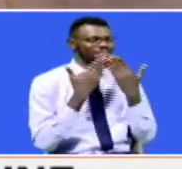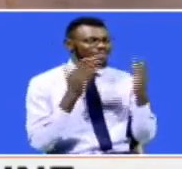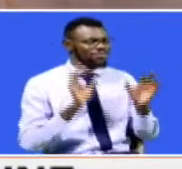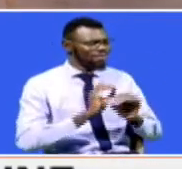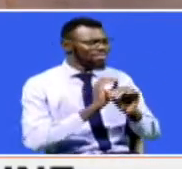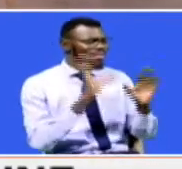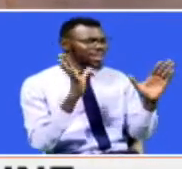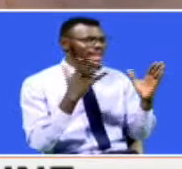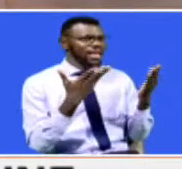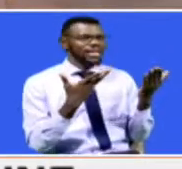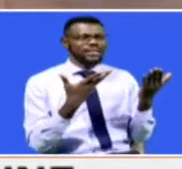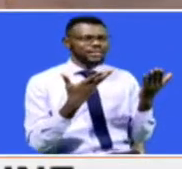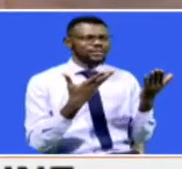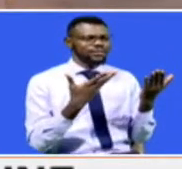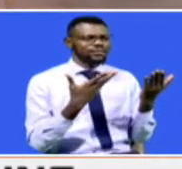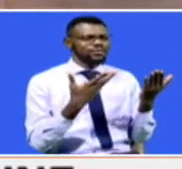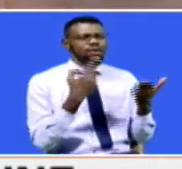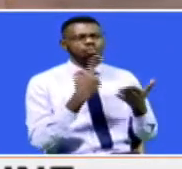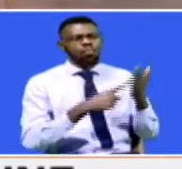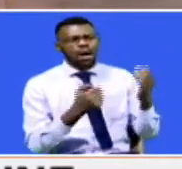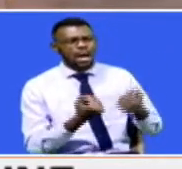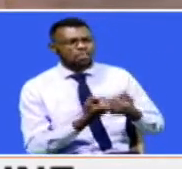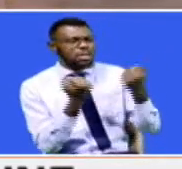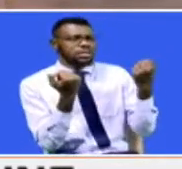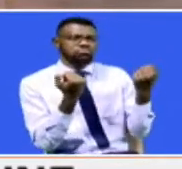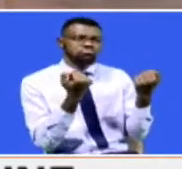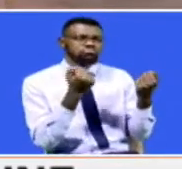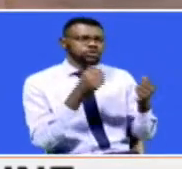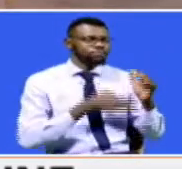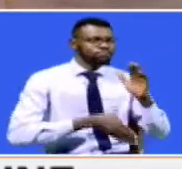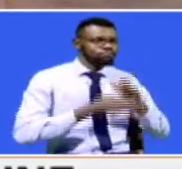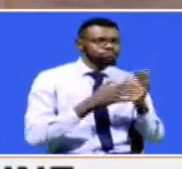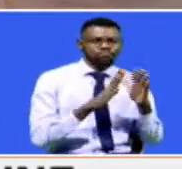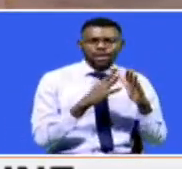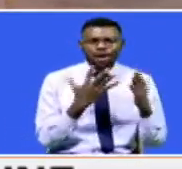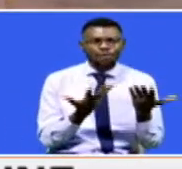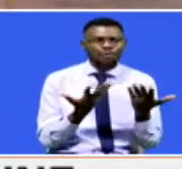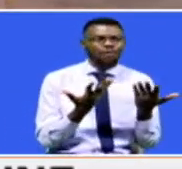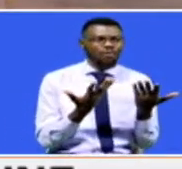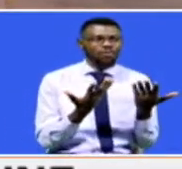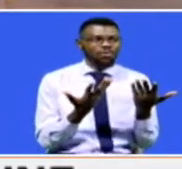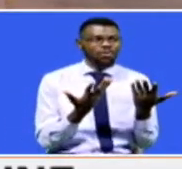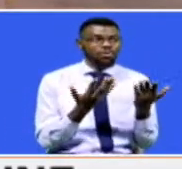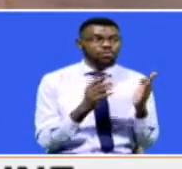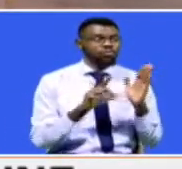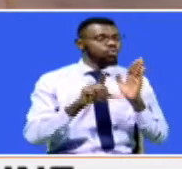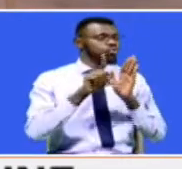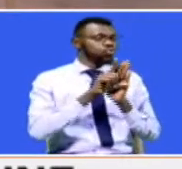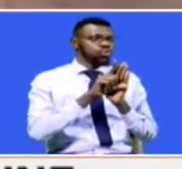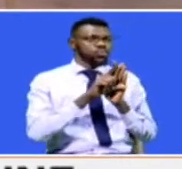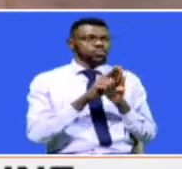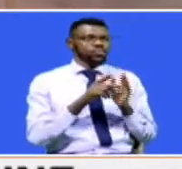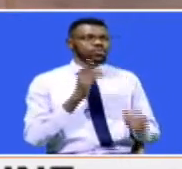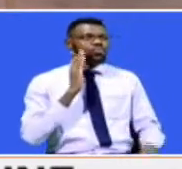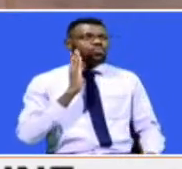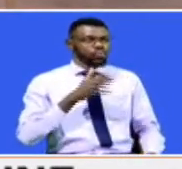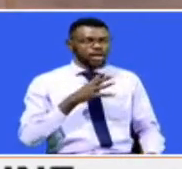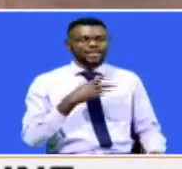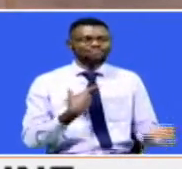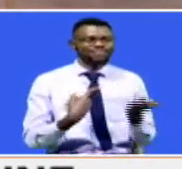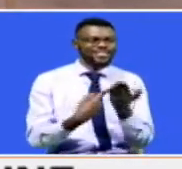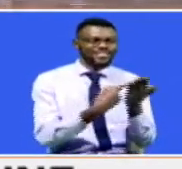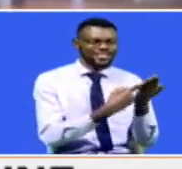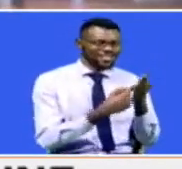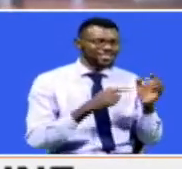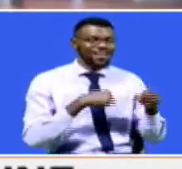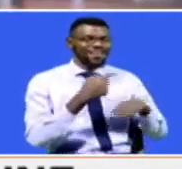terms of those blurry lines around what can be done and what can't be done as per the law. So we'll definitely continue with this